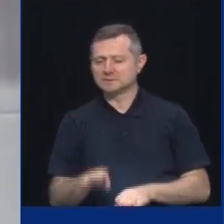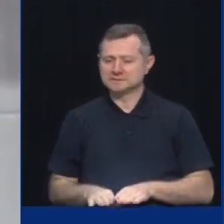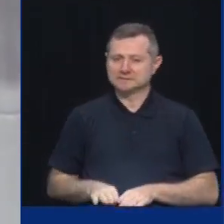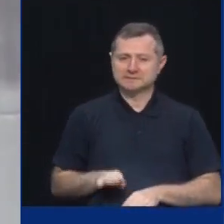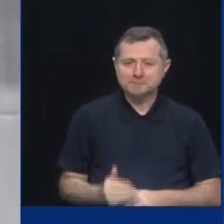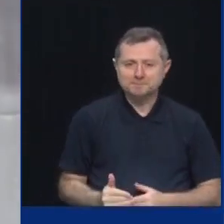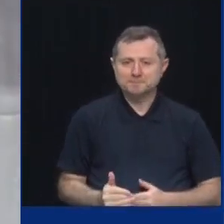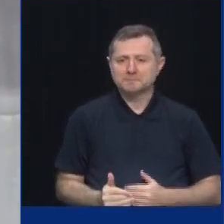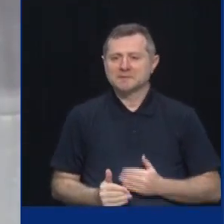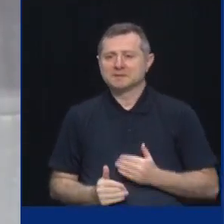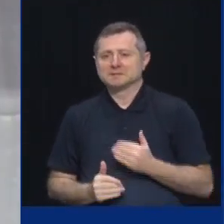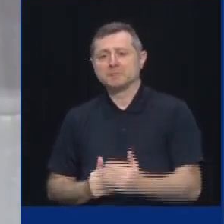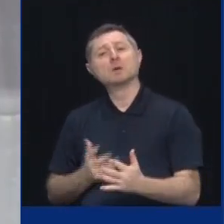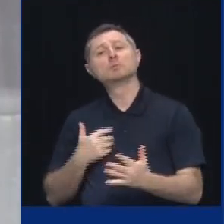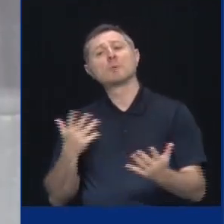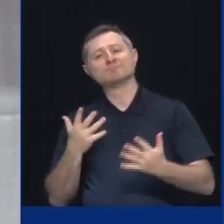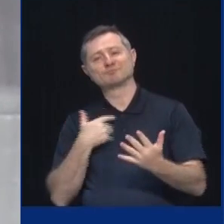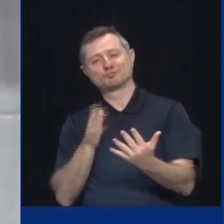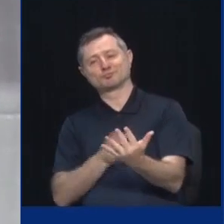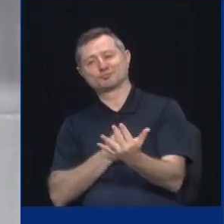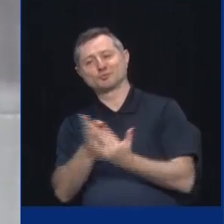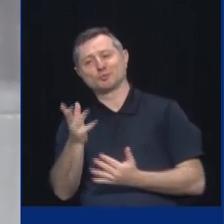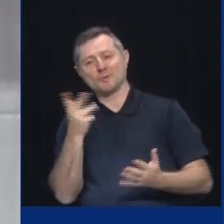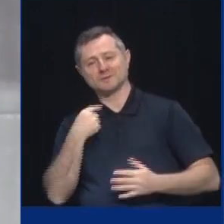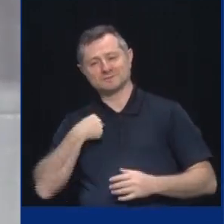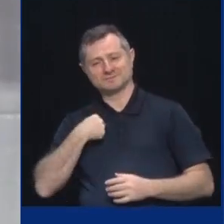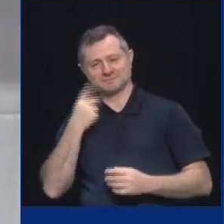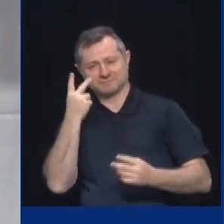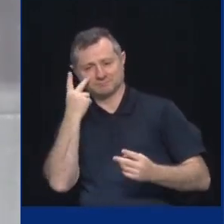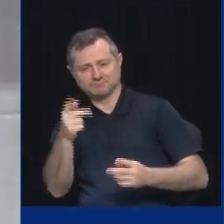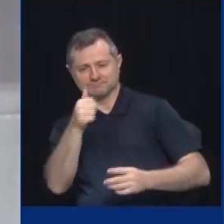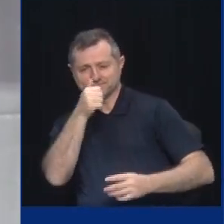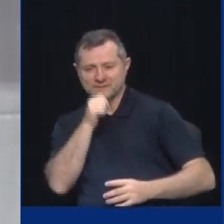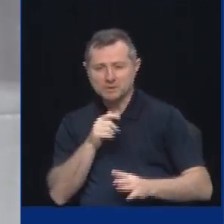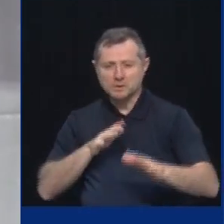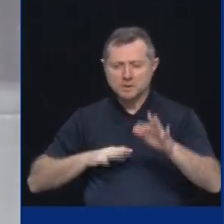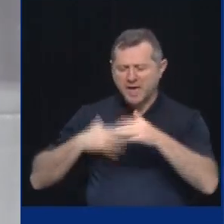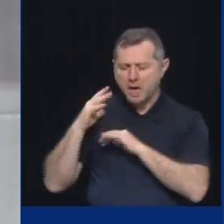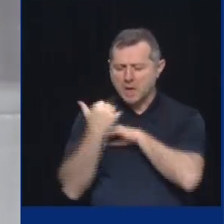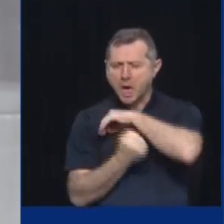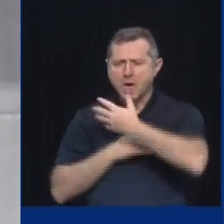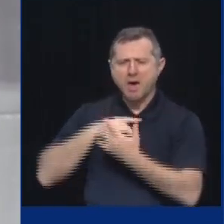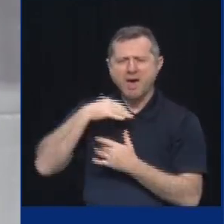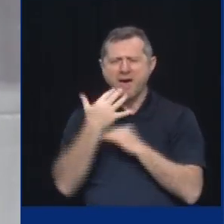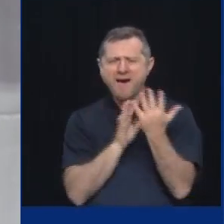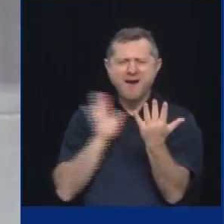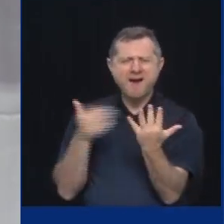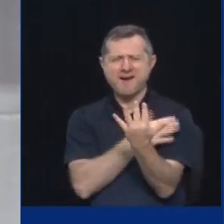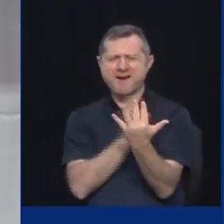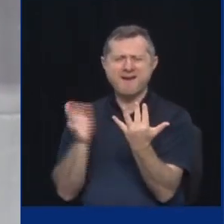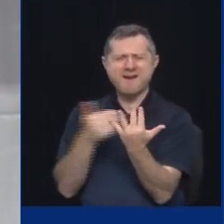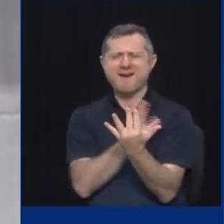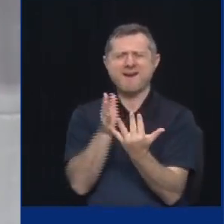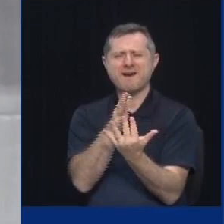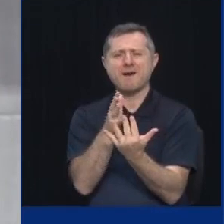requires a combination of determination, skill, ability, and